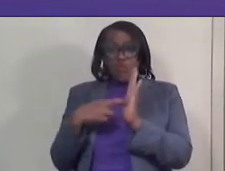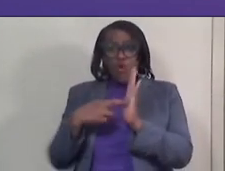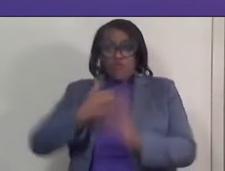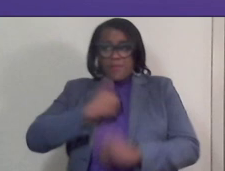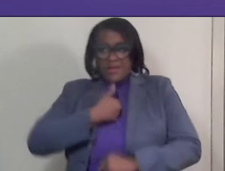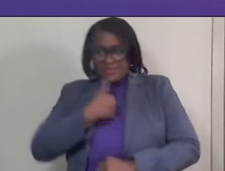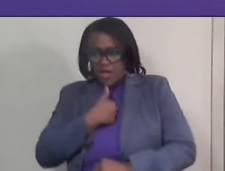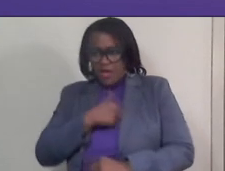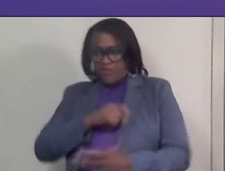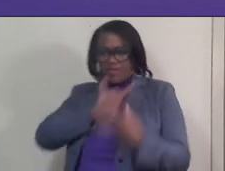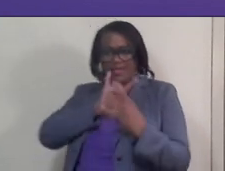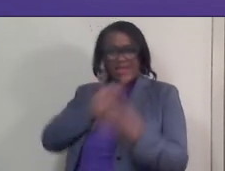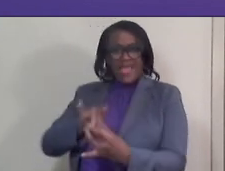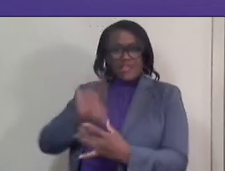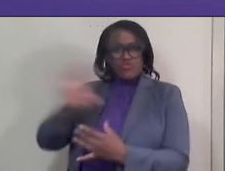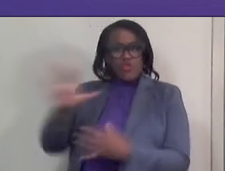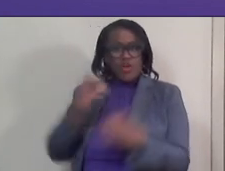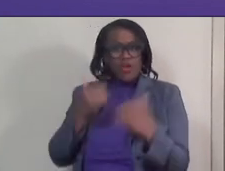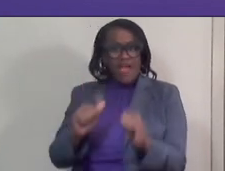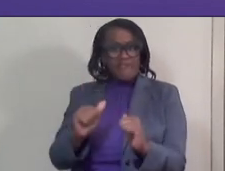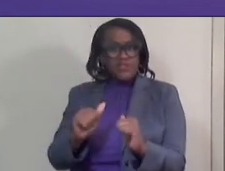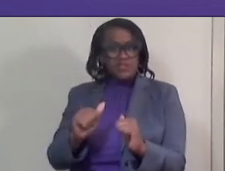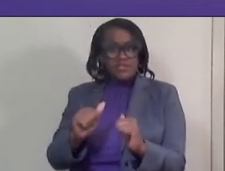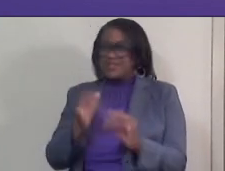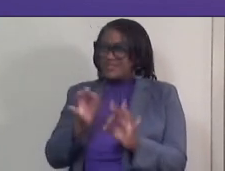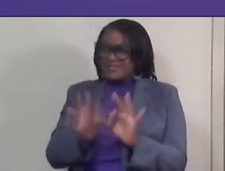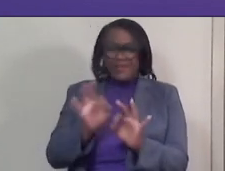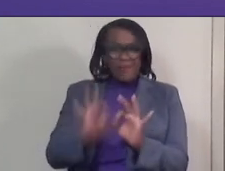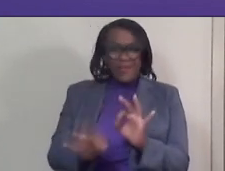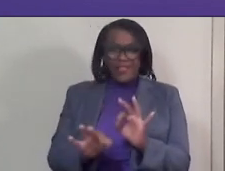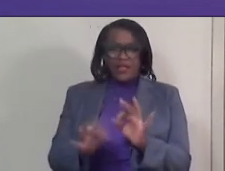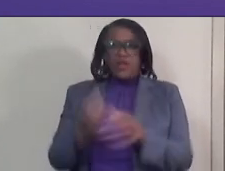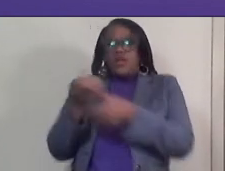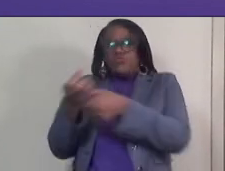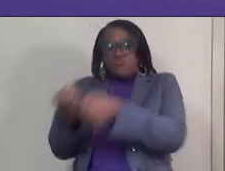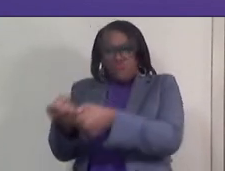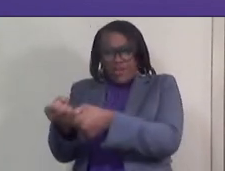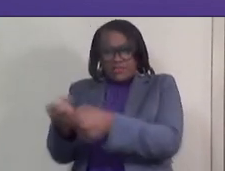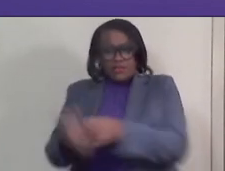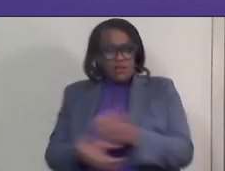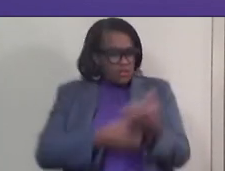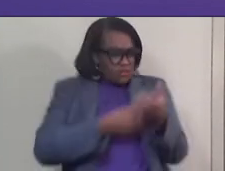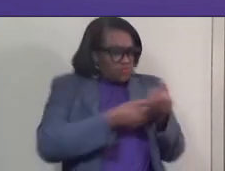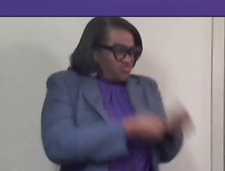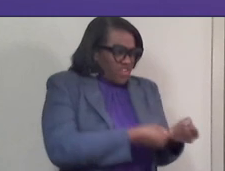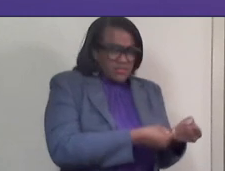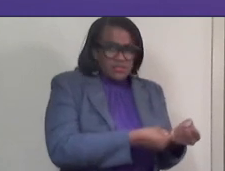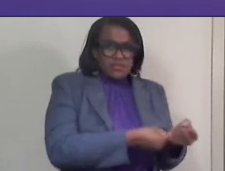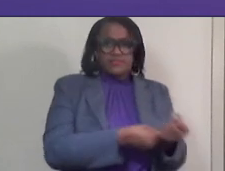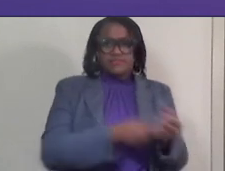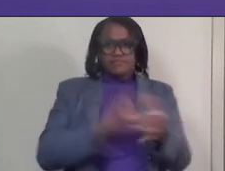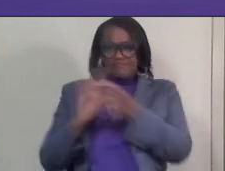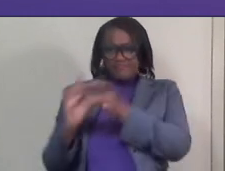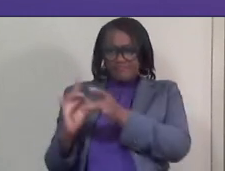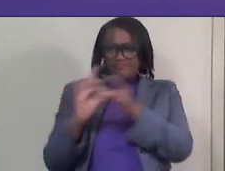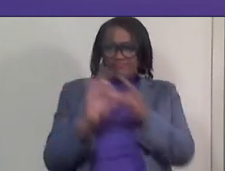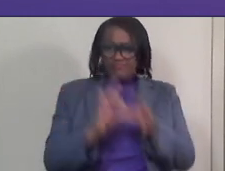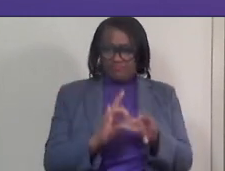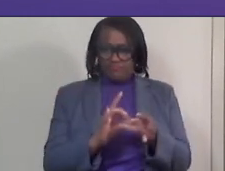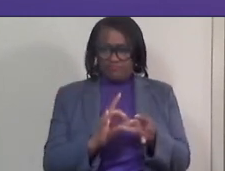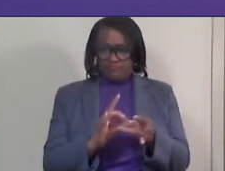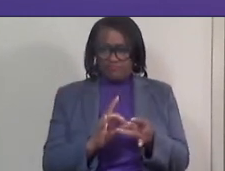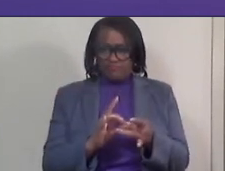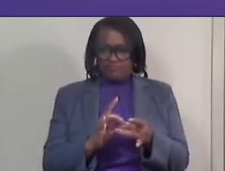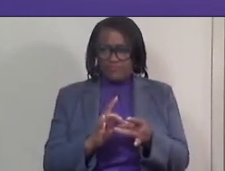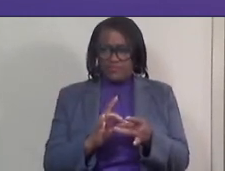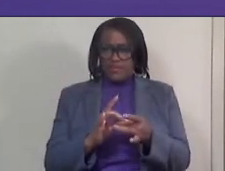her efforts is really as simple as having a trusting and solid relationship and